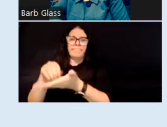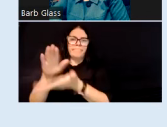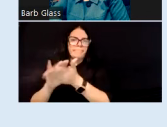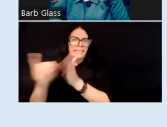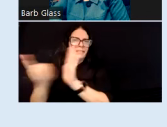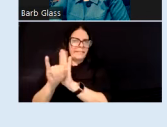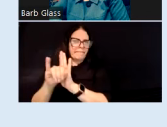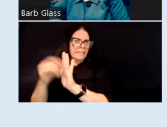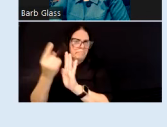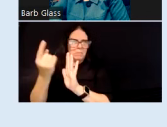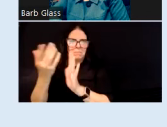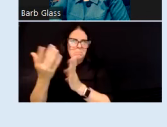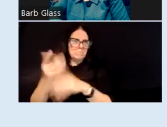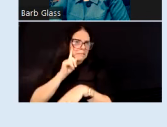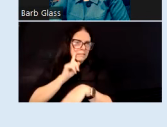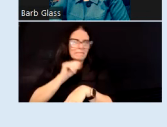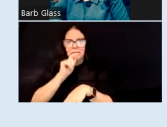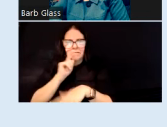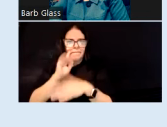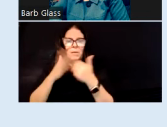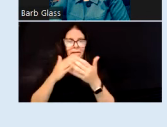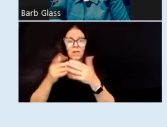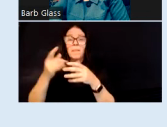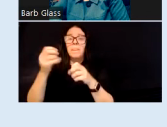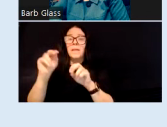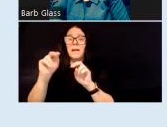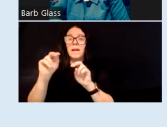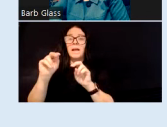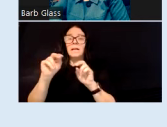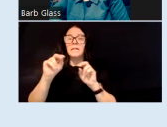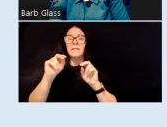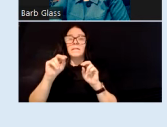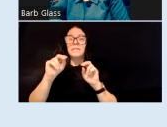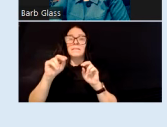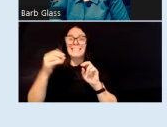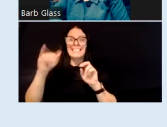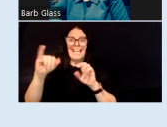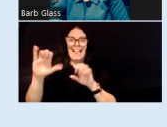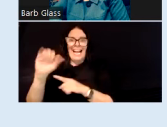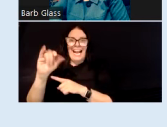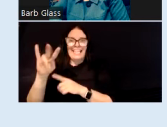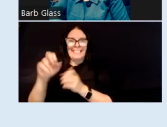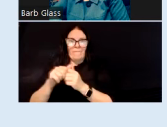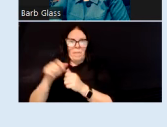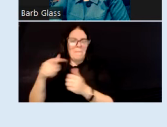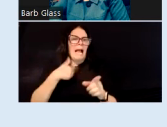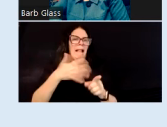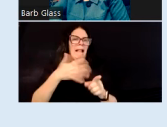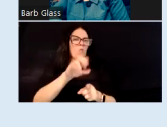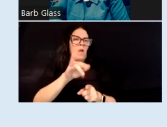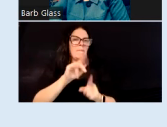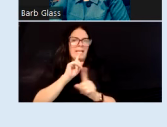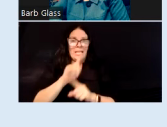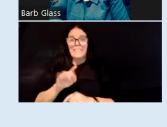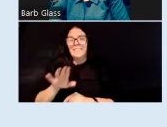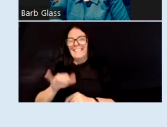have an active case with them? I'll let you address that one, Robin. Okay, so this is a tricky one, Christine, and it's